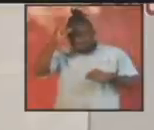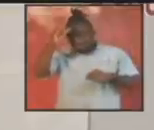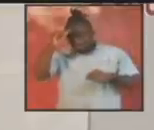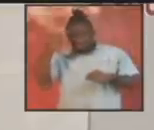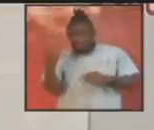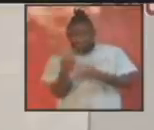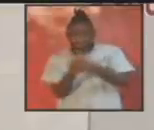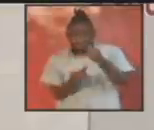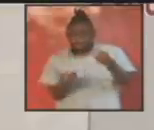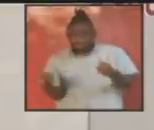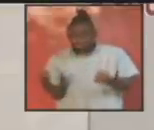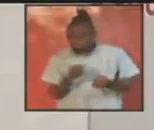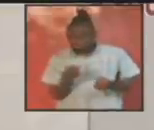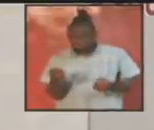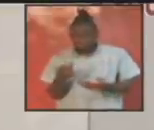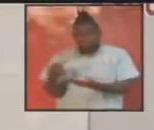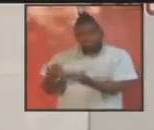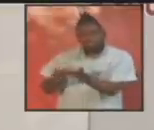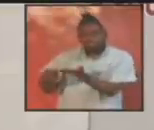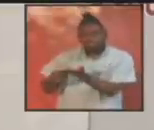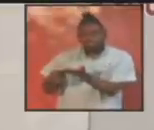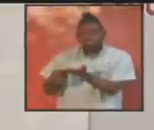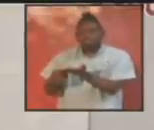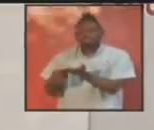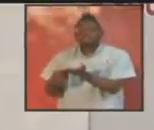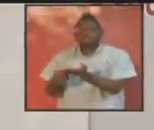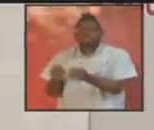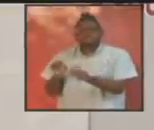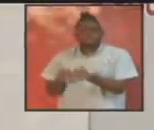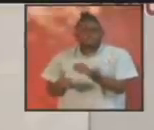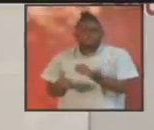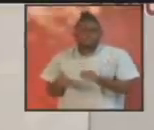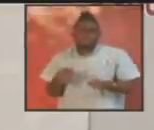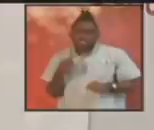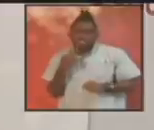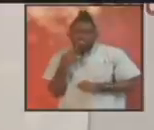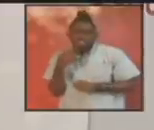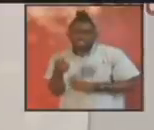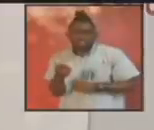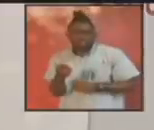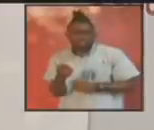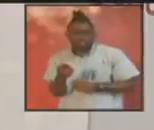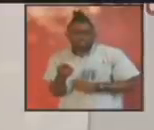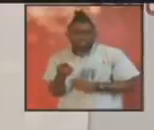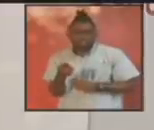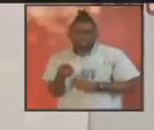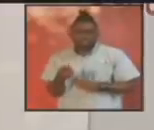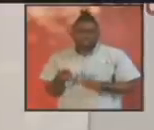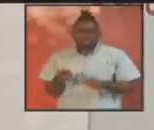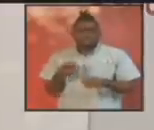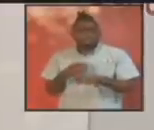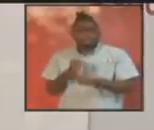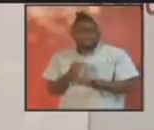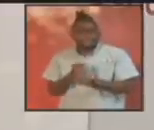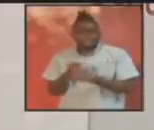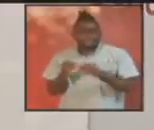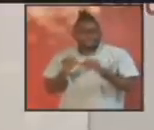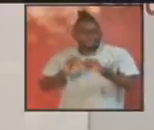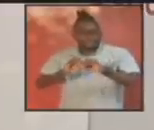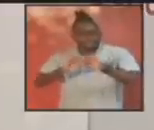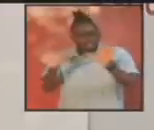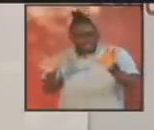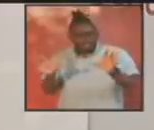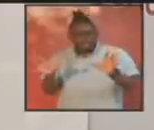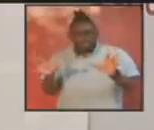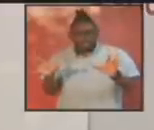So I just want to debunk any attempt to put out there a sense that there's any reluctance